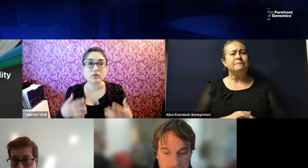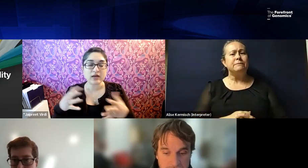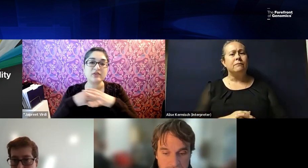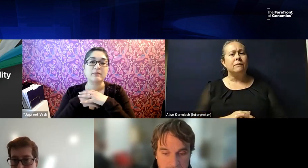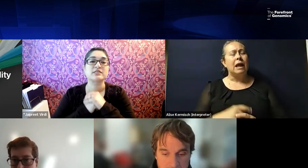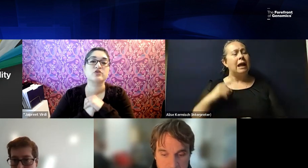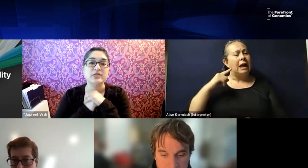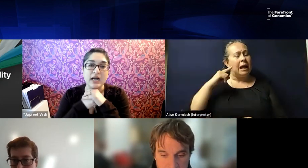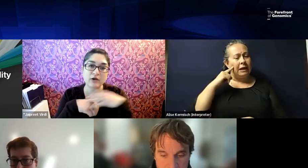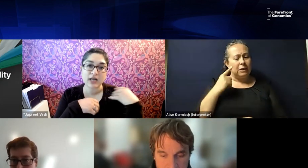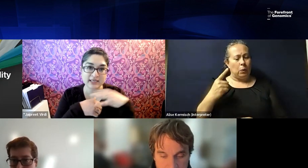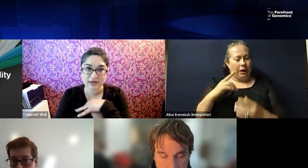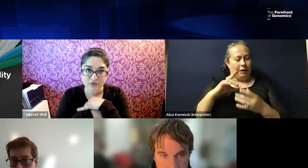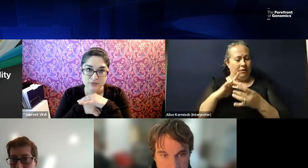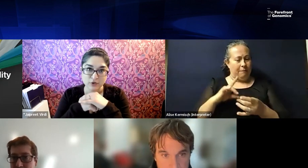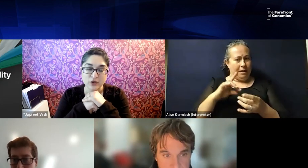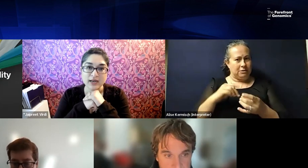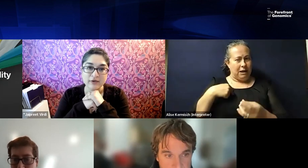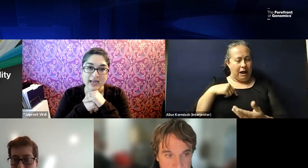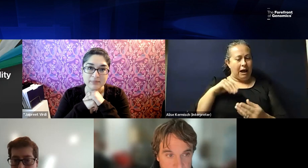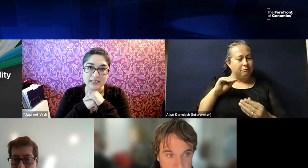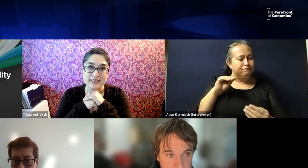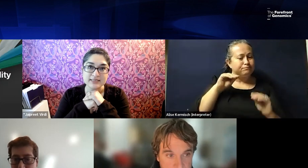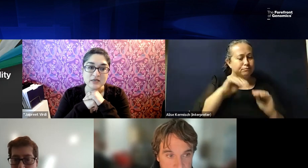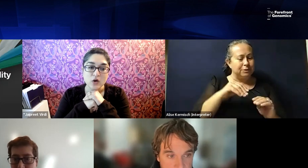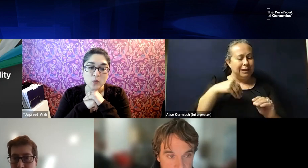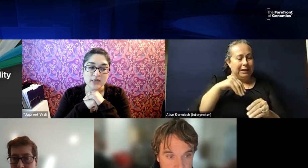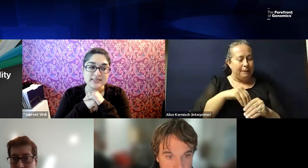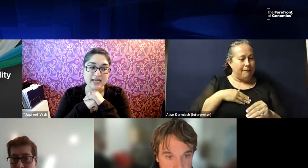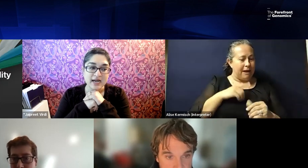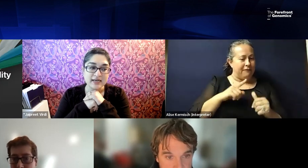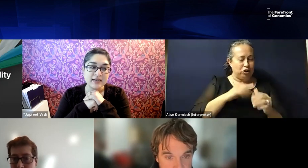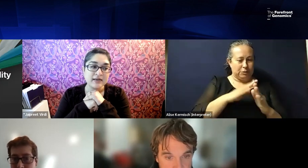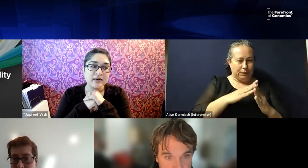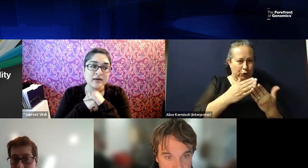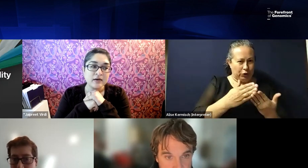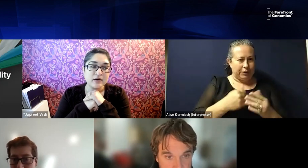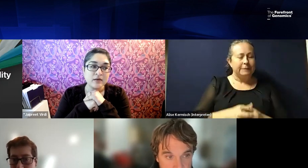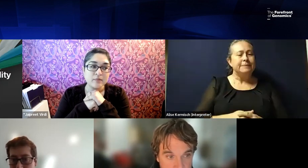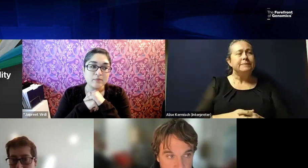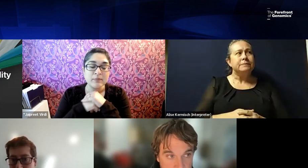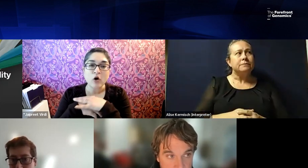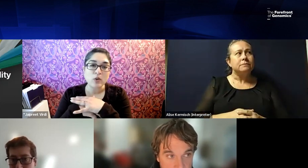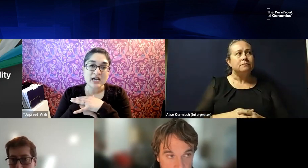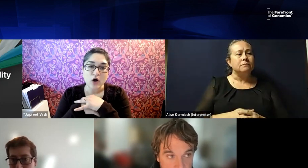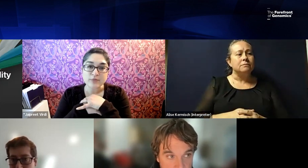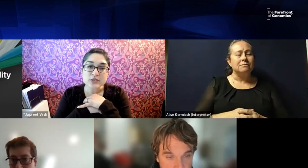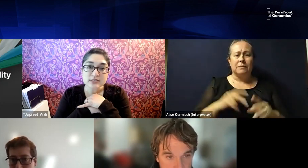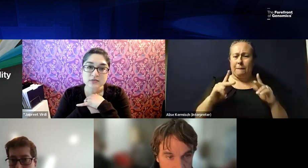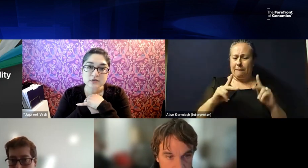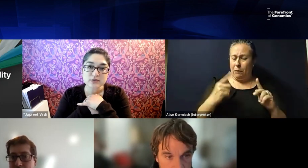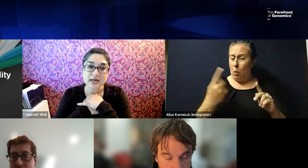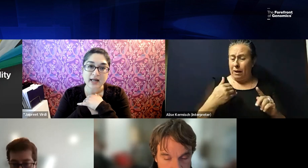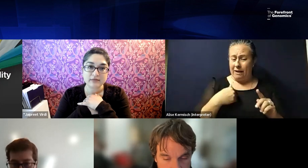I think one of the messages I outlined in my first book, Hearing Happiness, was that people always have